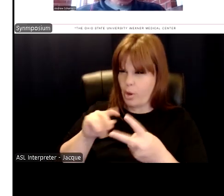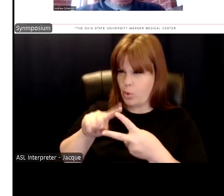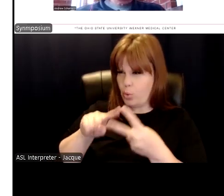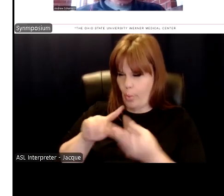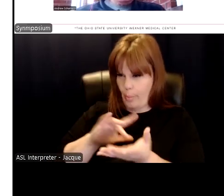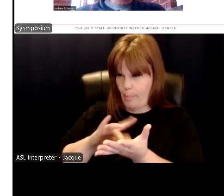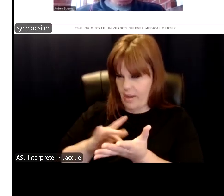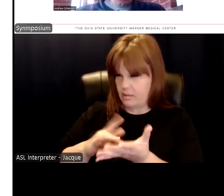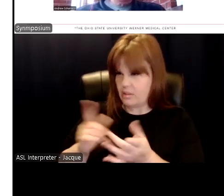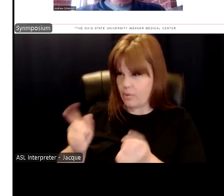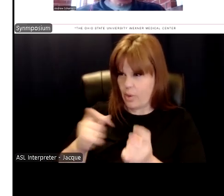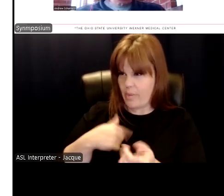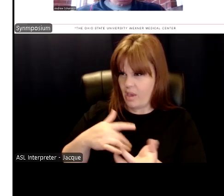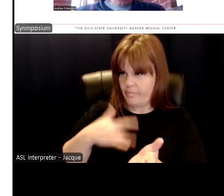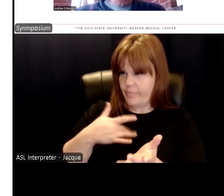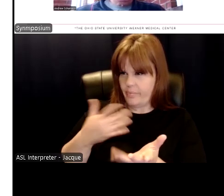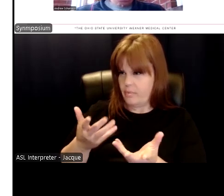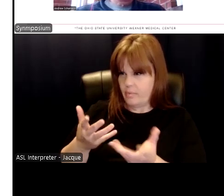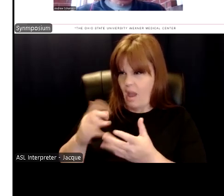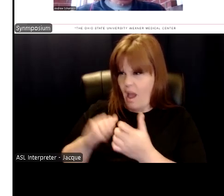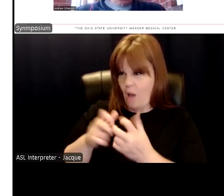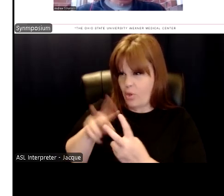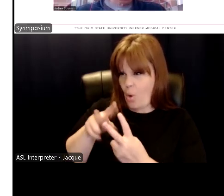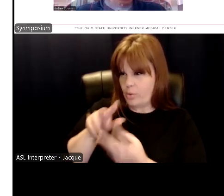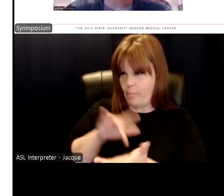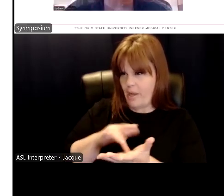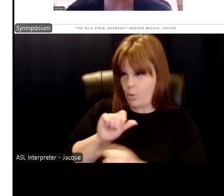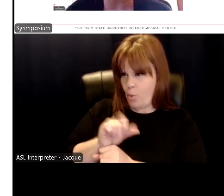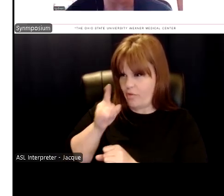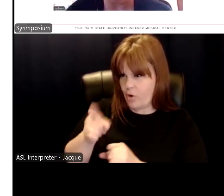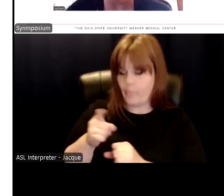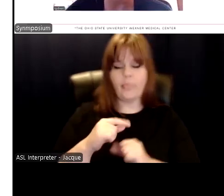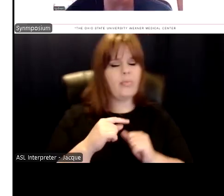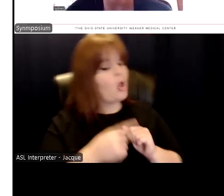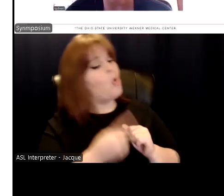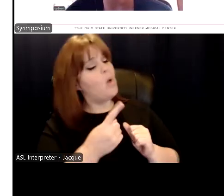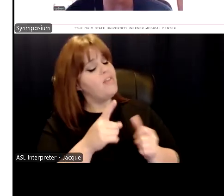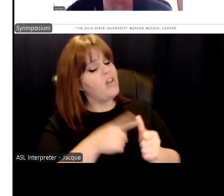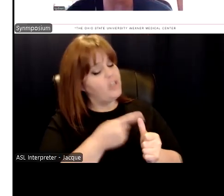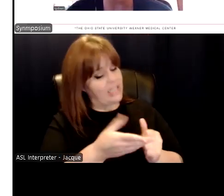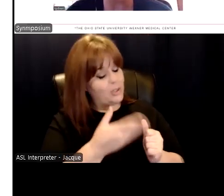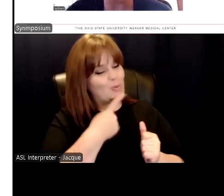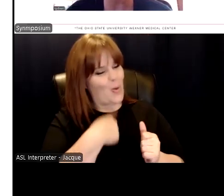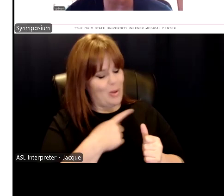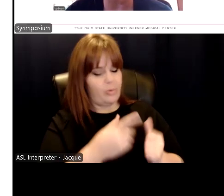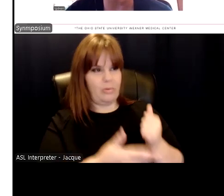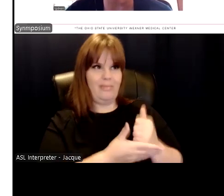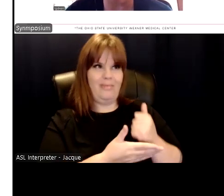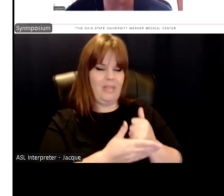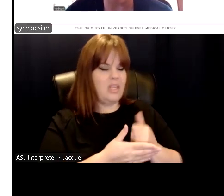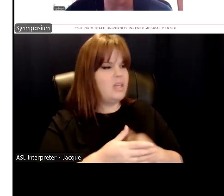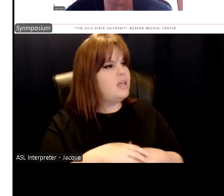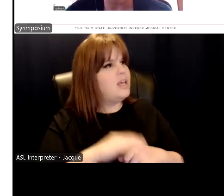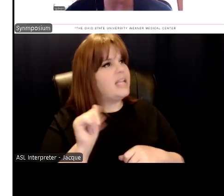of how did those things work for you? One of the first things you said to me was very helpful, which is that it's like a traumatic